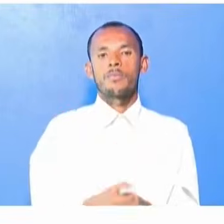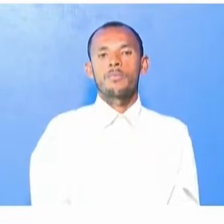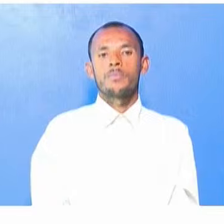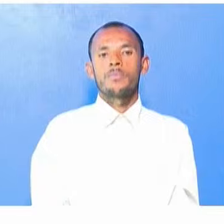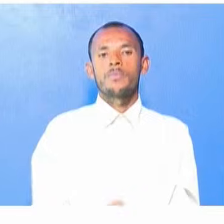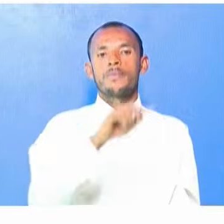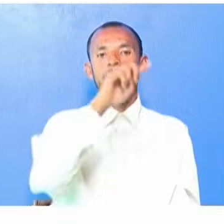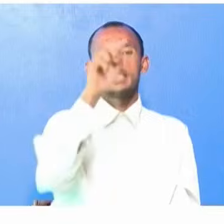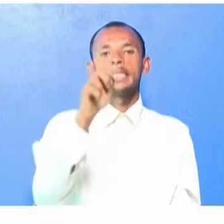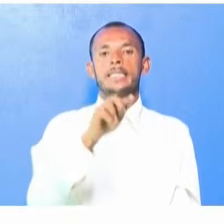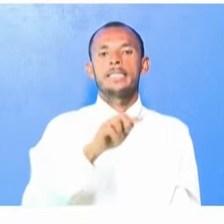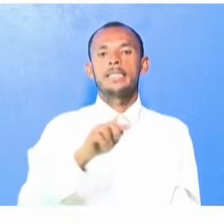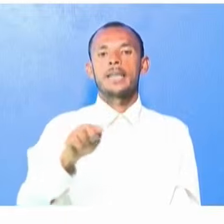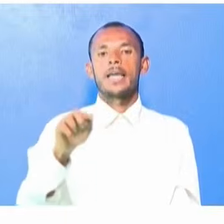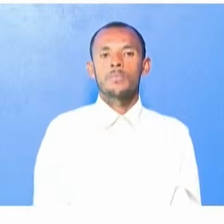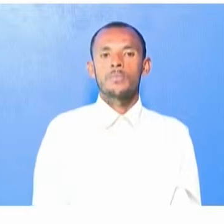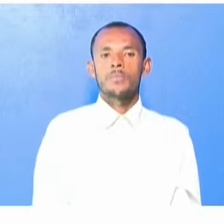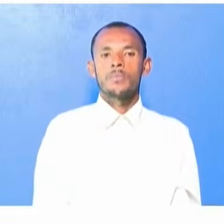Z.